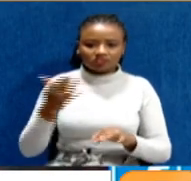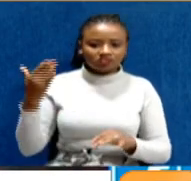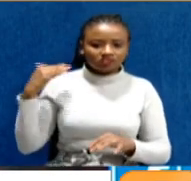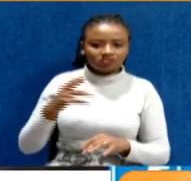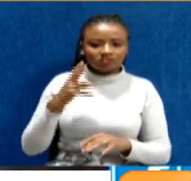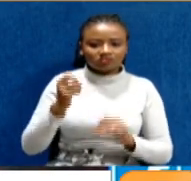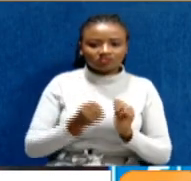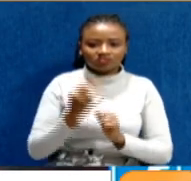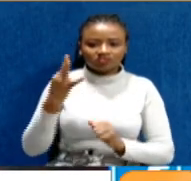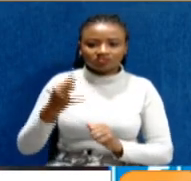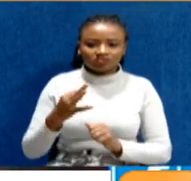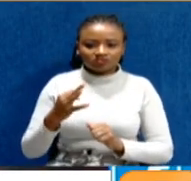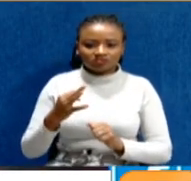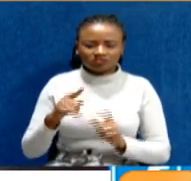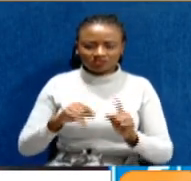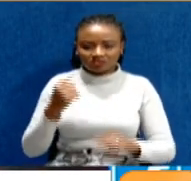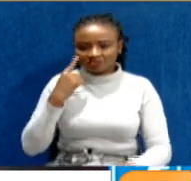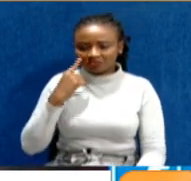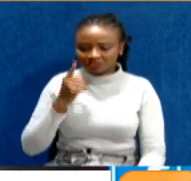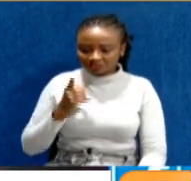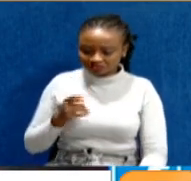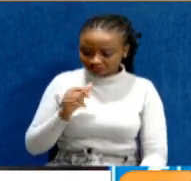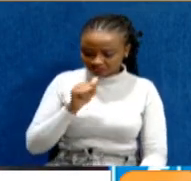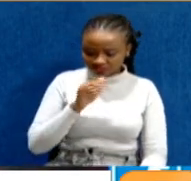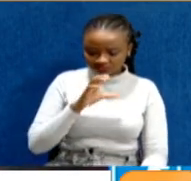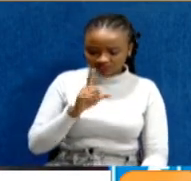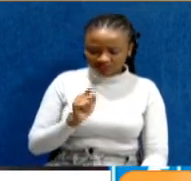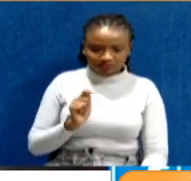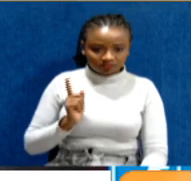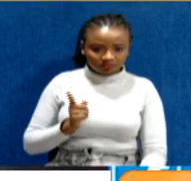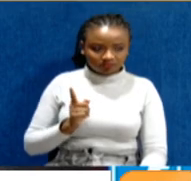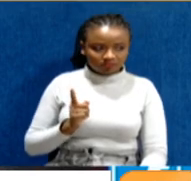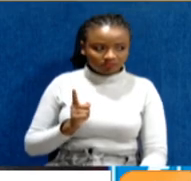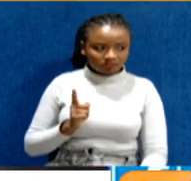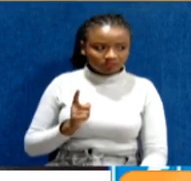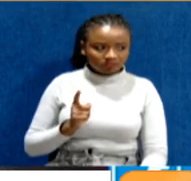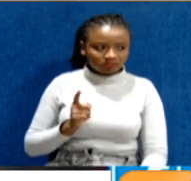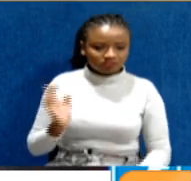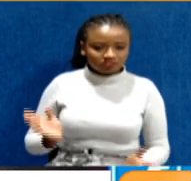at the spirit of that particular act, it is actually